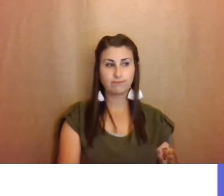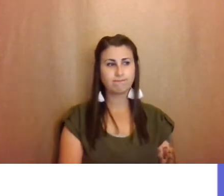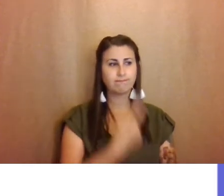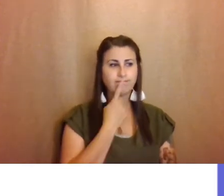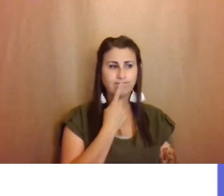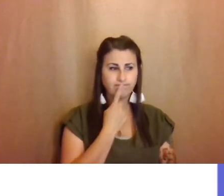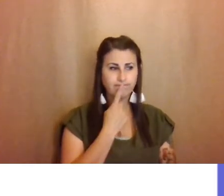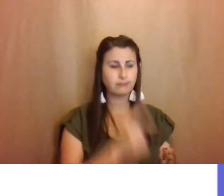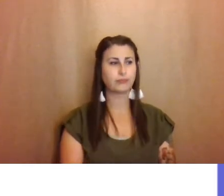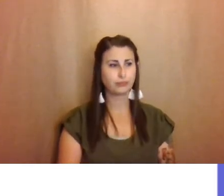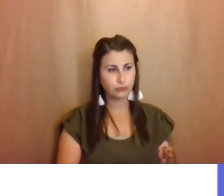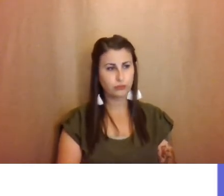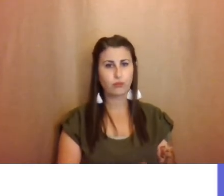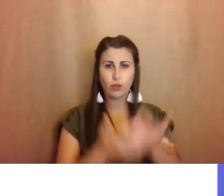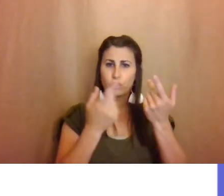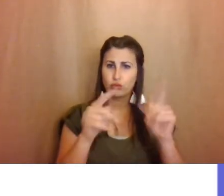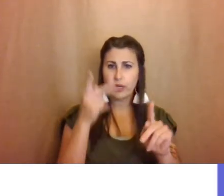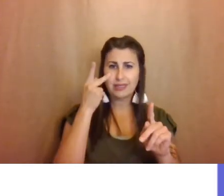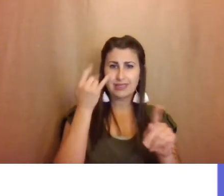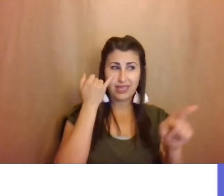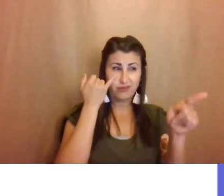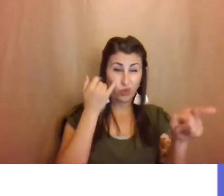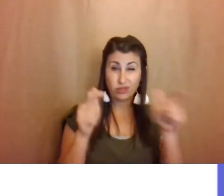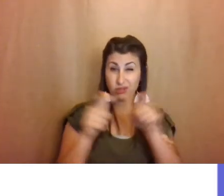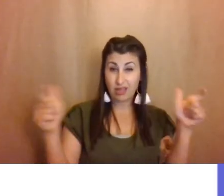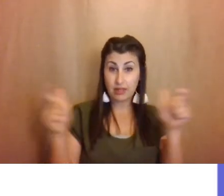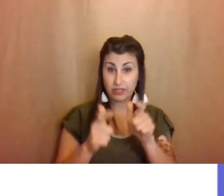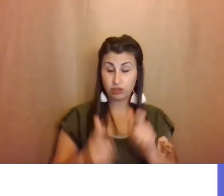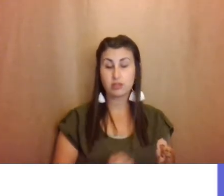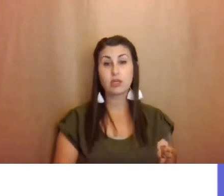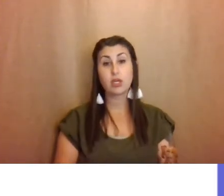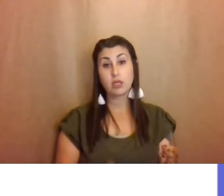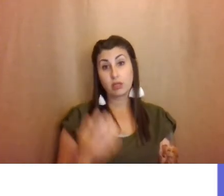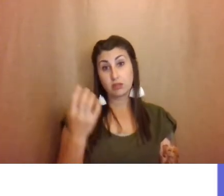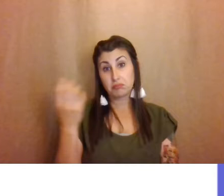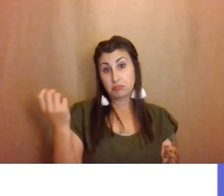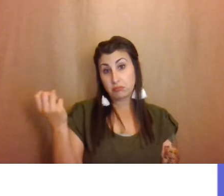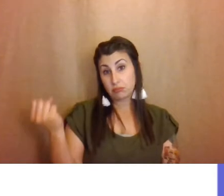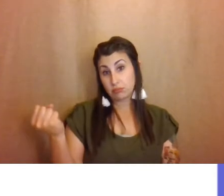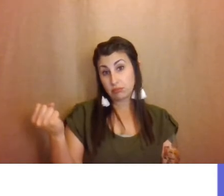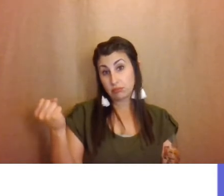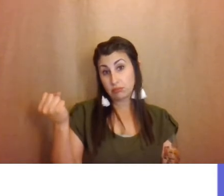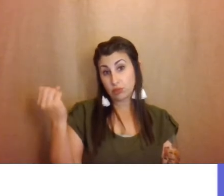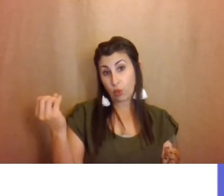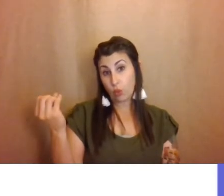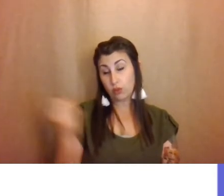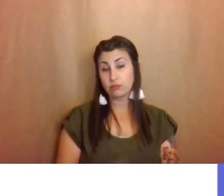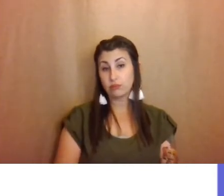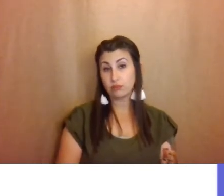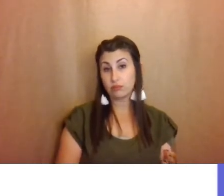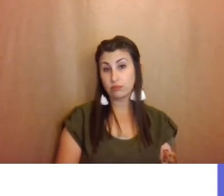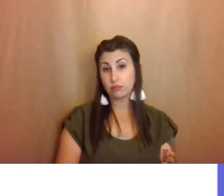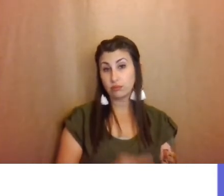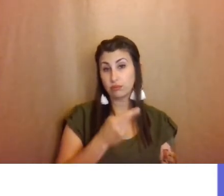this one has 2 lines. This one has 2 lines. Okay, so I'm going to redraw that